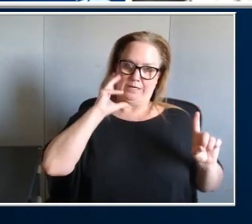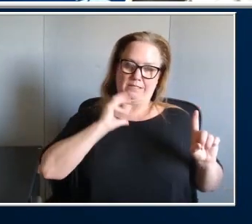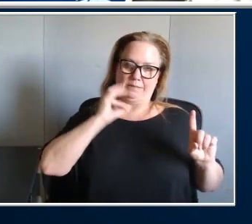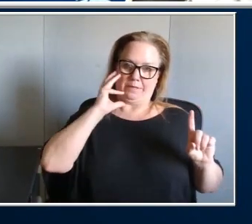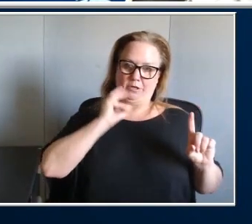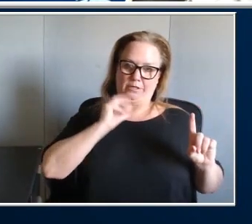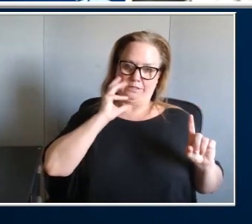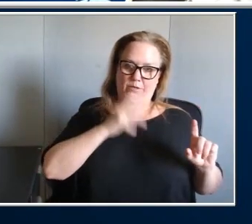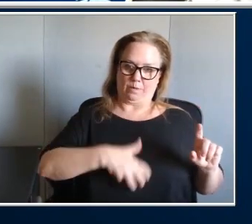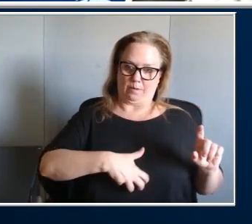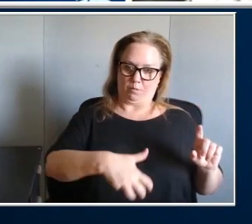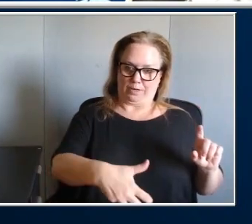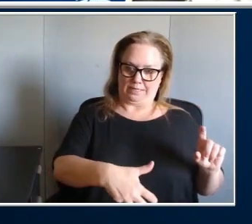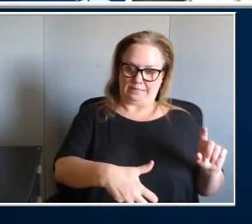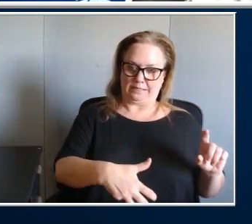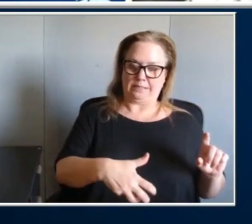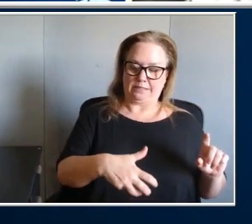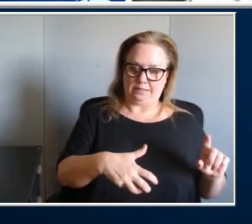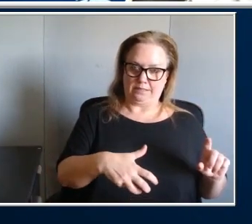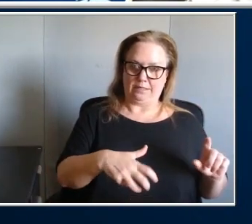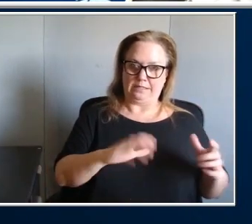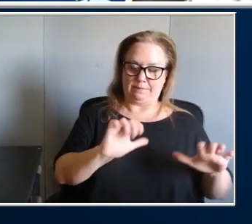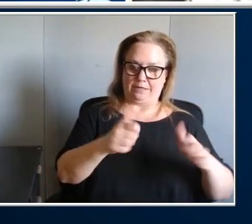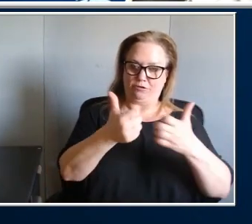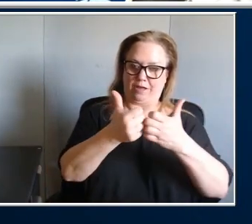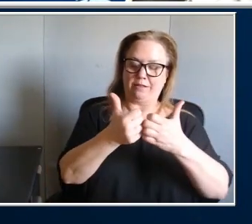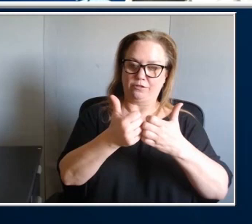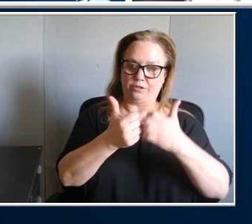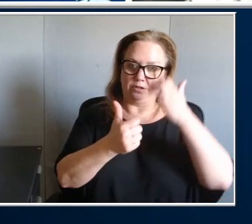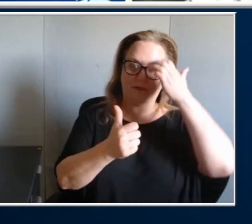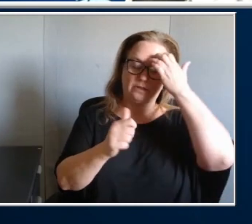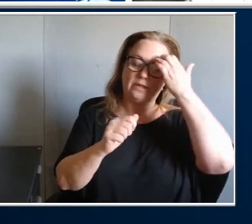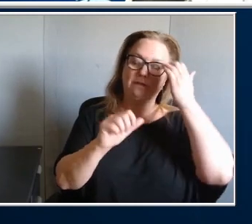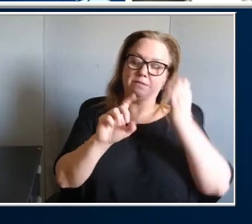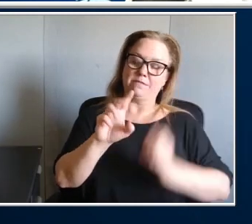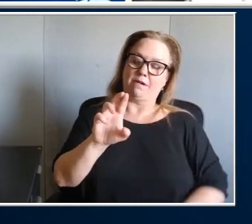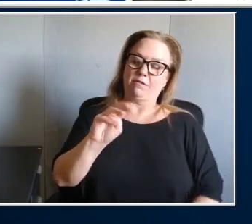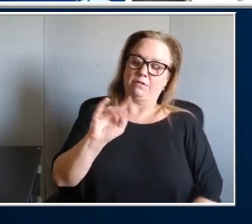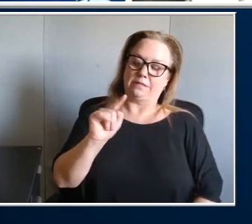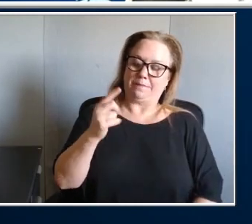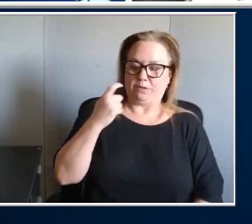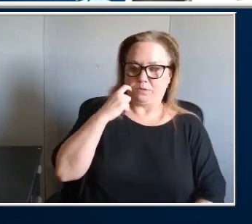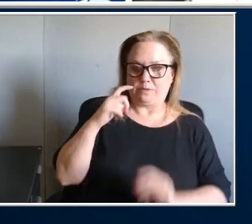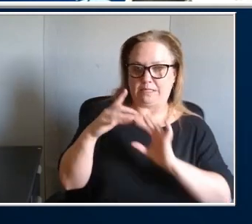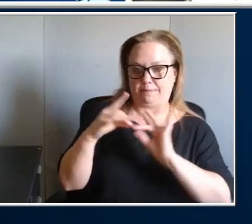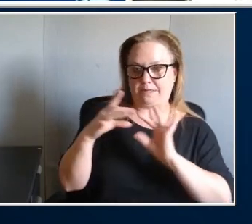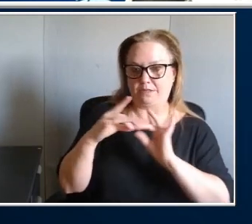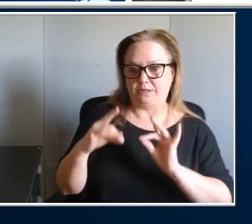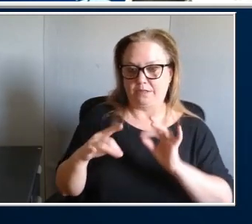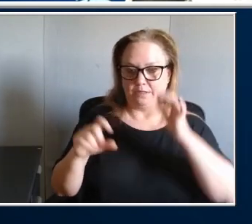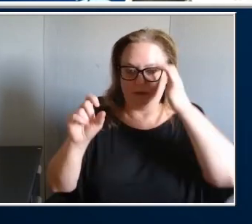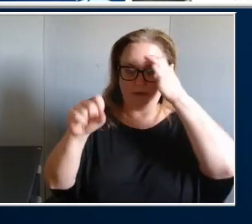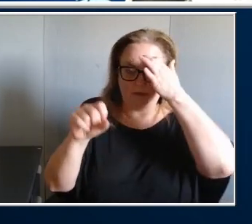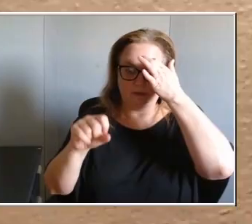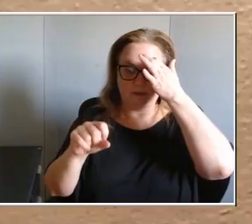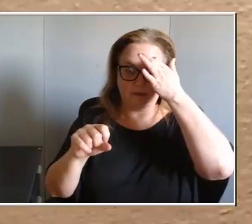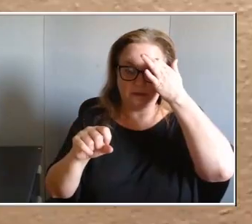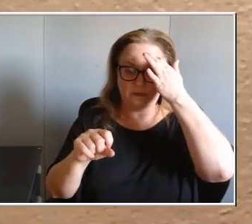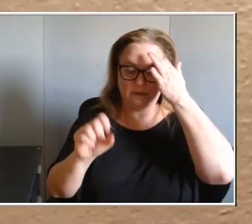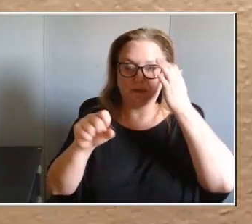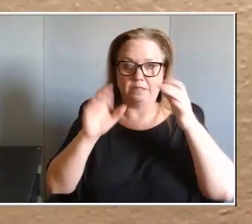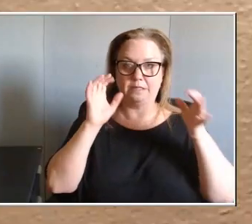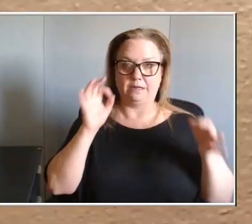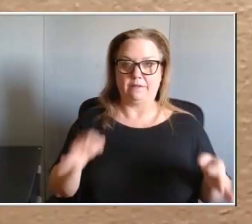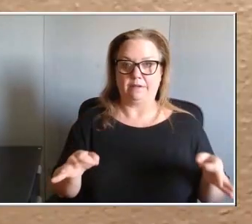their pregnancies and for whom it's been a challenge than some of the things that Dr. Smith was outlining? Yes, definitely.